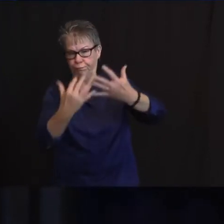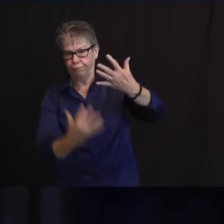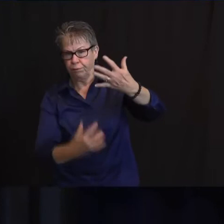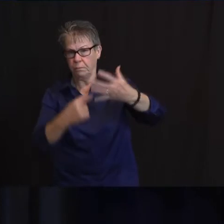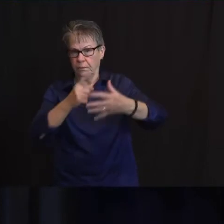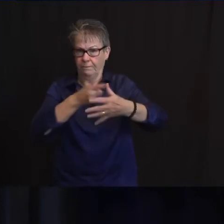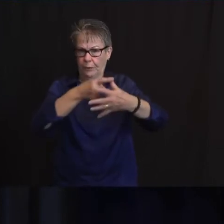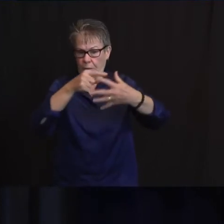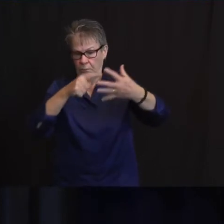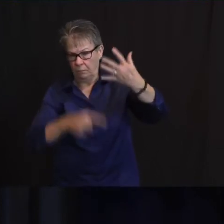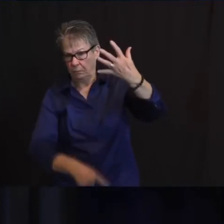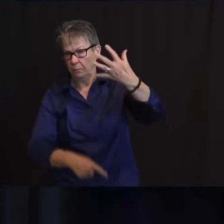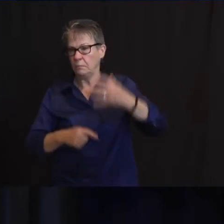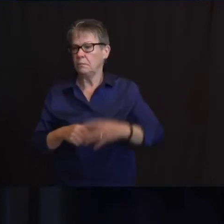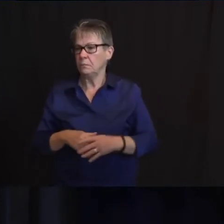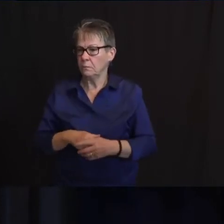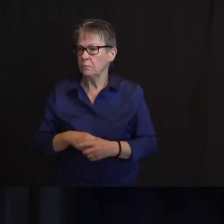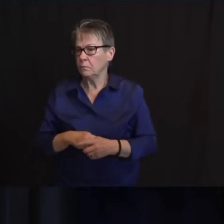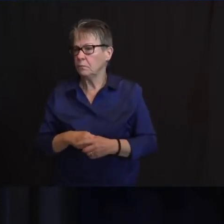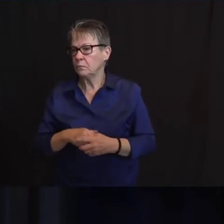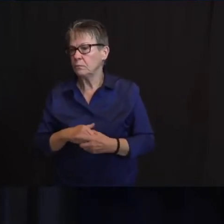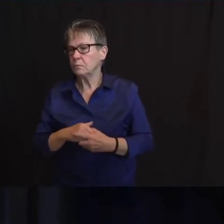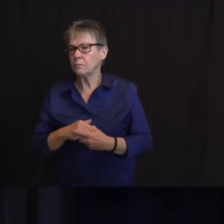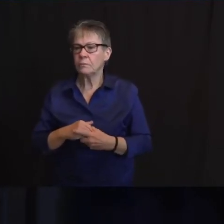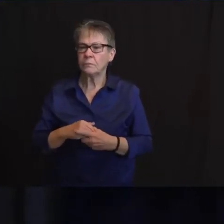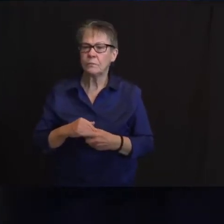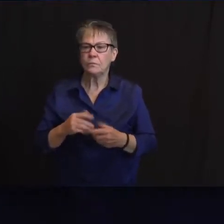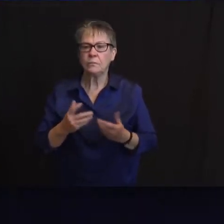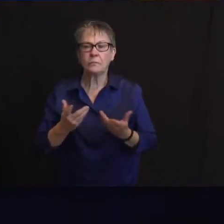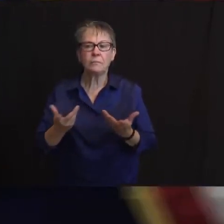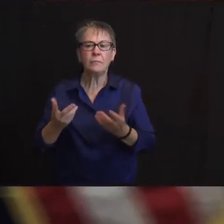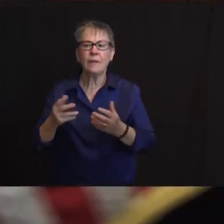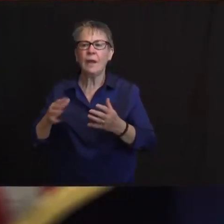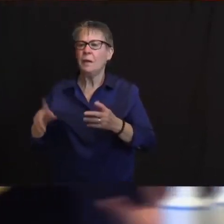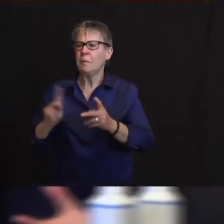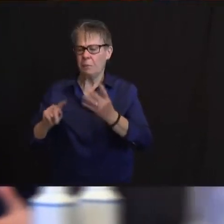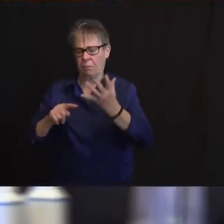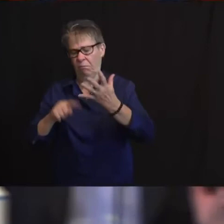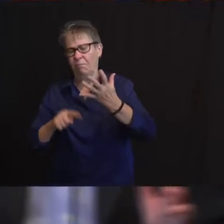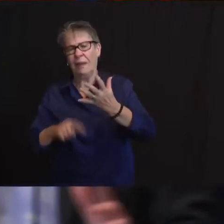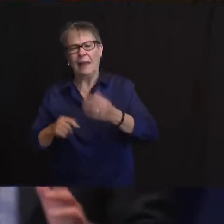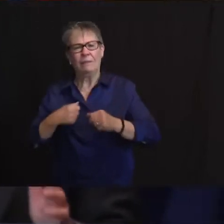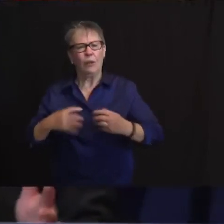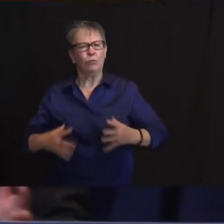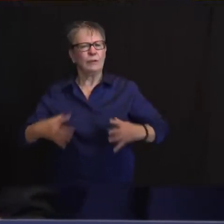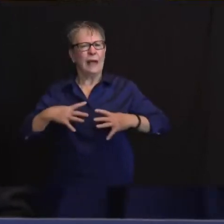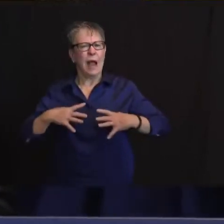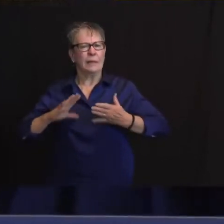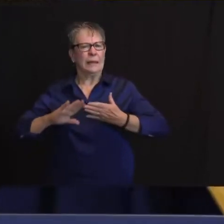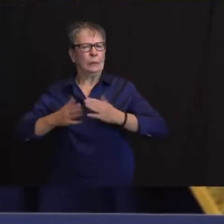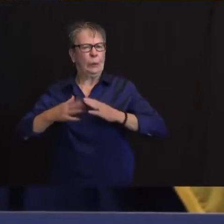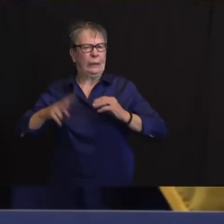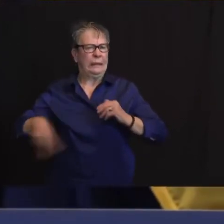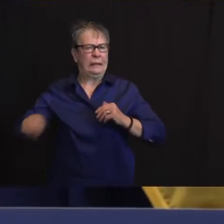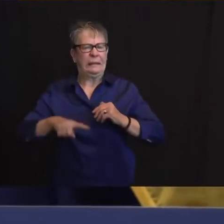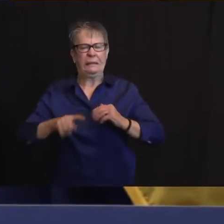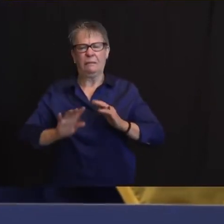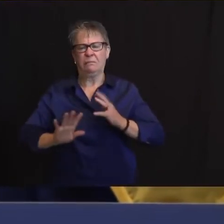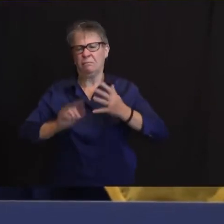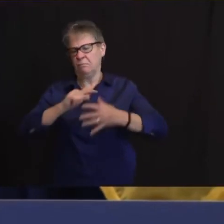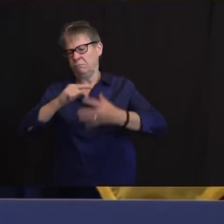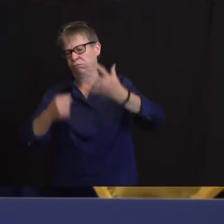And some continuing care retirement communities. And again, this is to Judy's credit. I want to reiterate something we haven't spoken to in about a month.